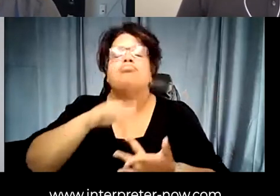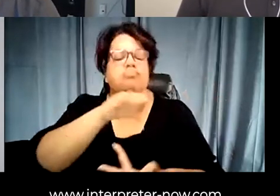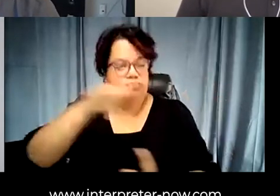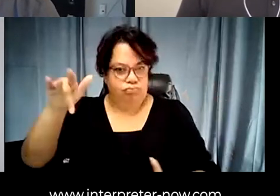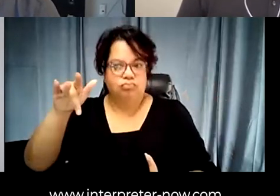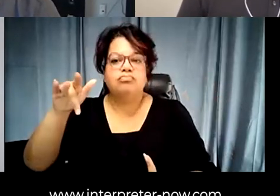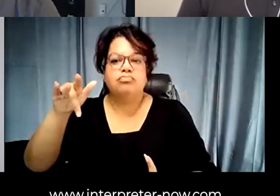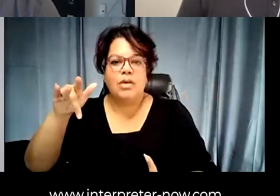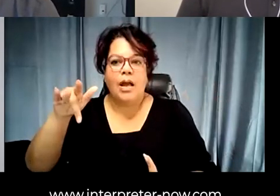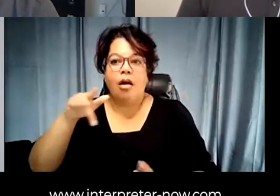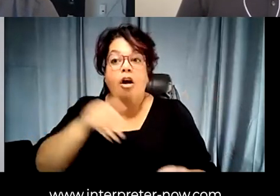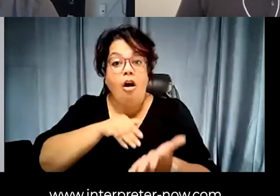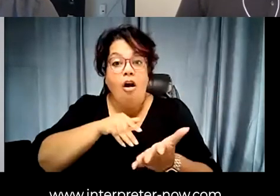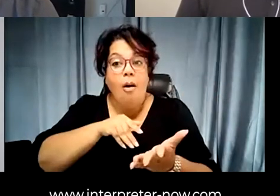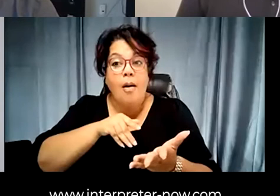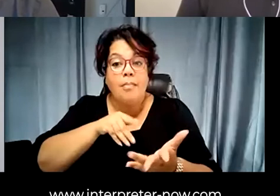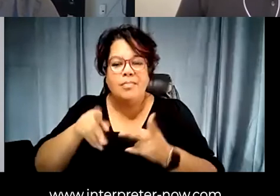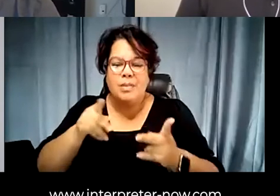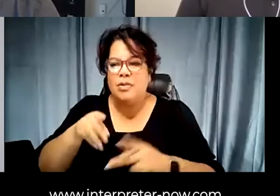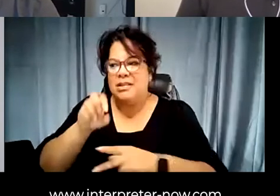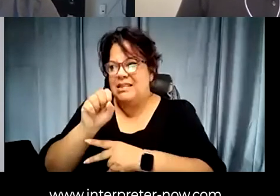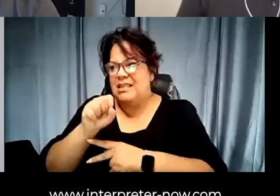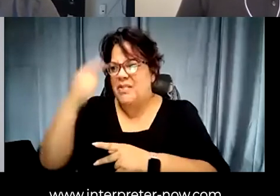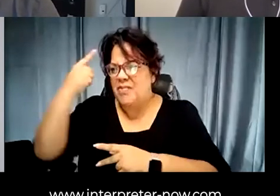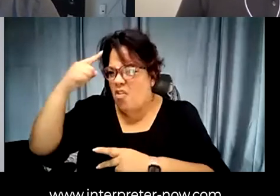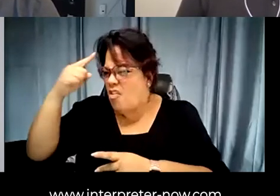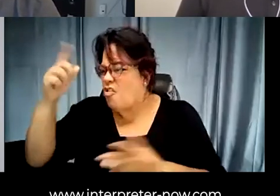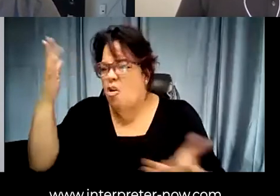are all for naught. Cynicism is at an